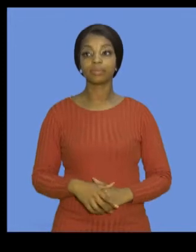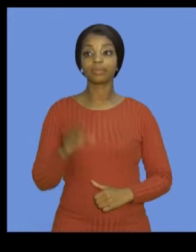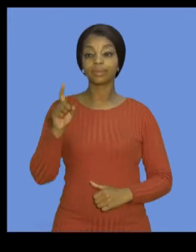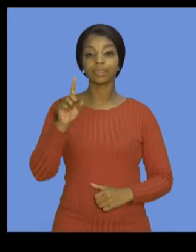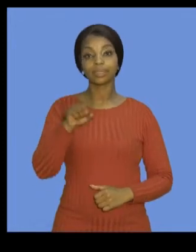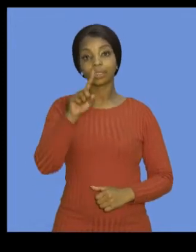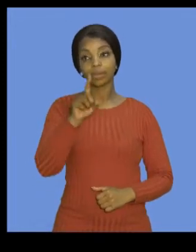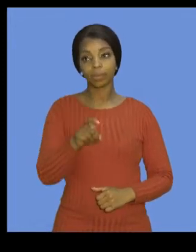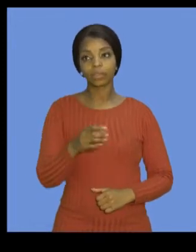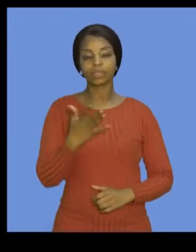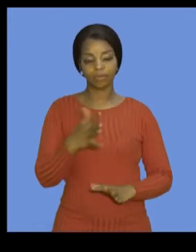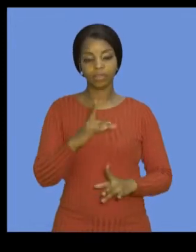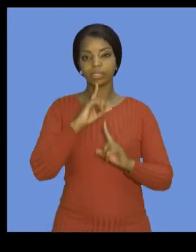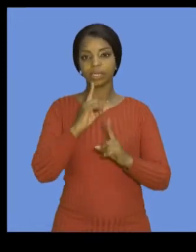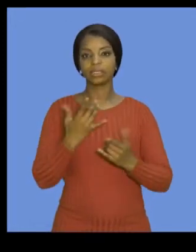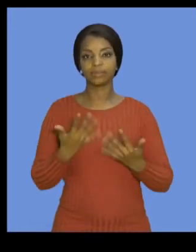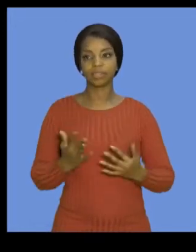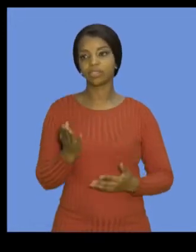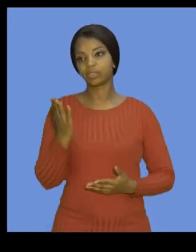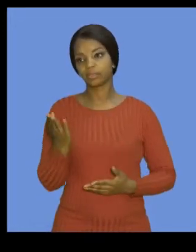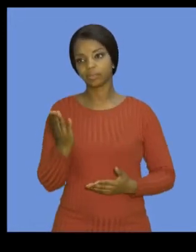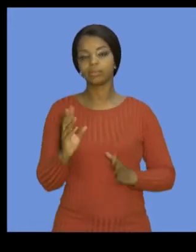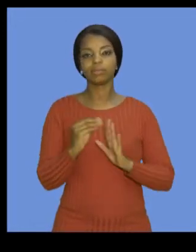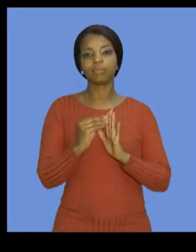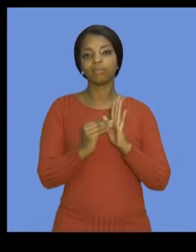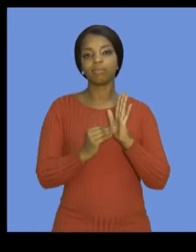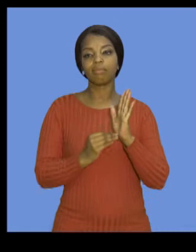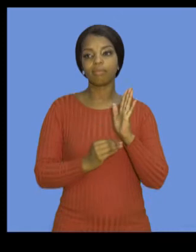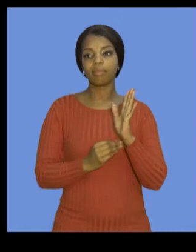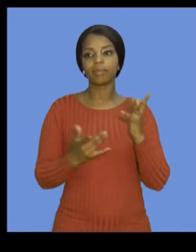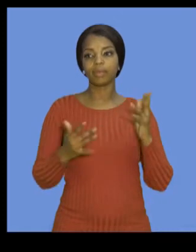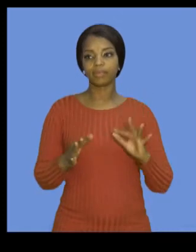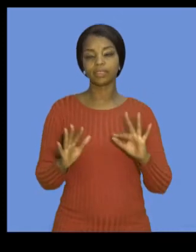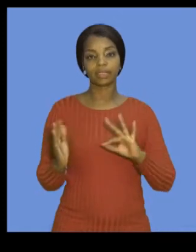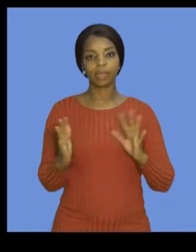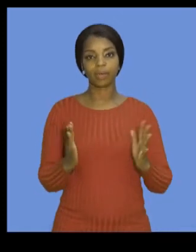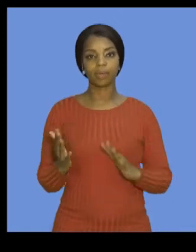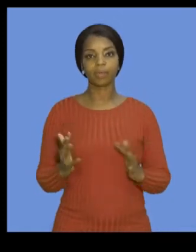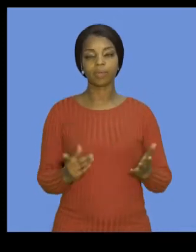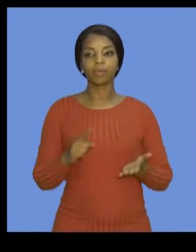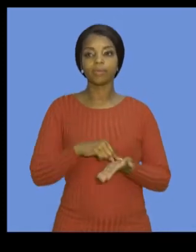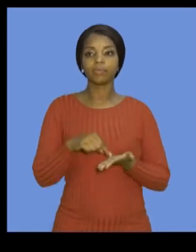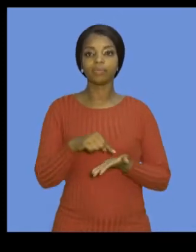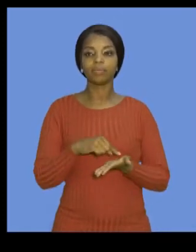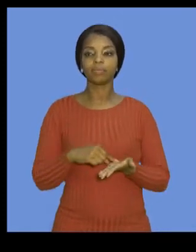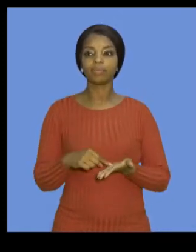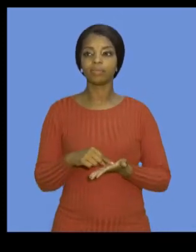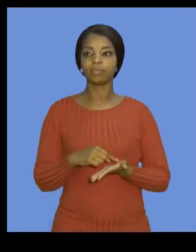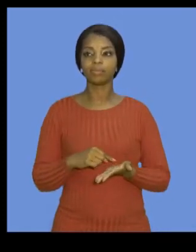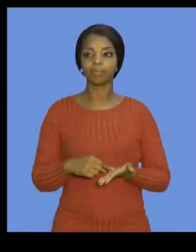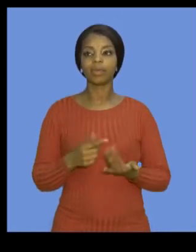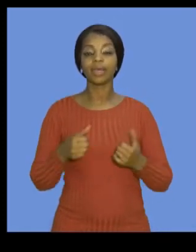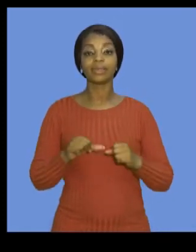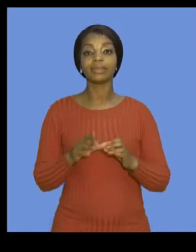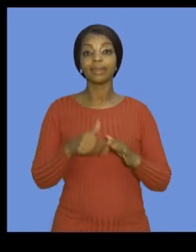so that would be the question that we just answered, right? Our P is that, our I is that, the N is that. We use that